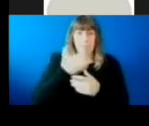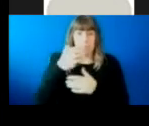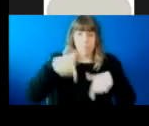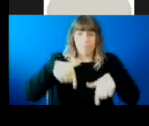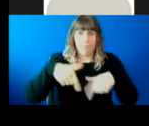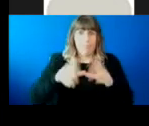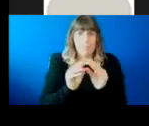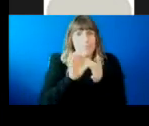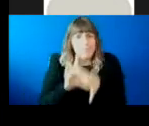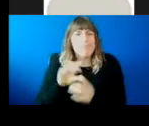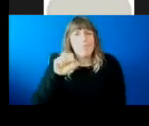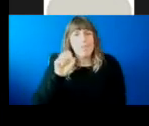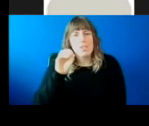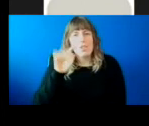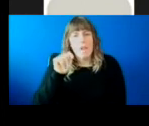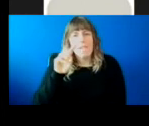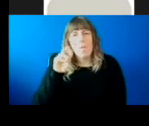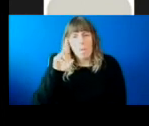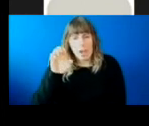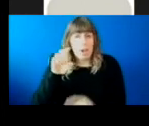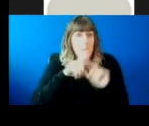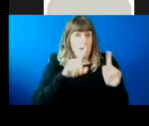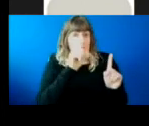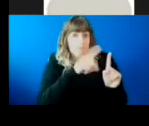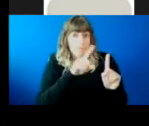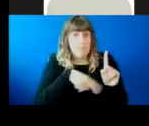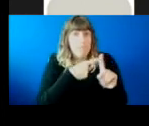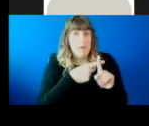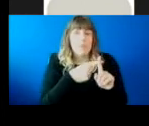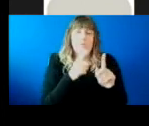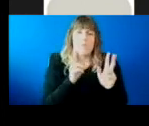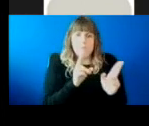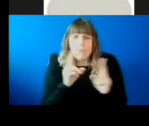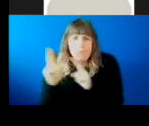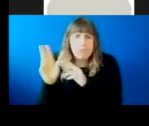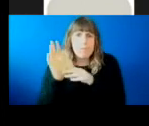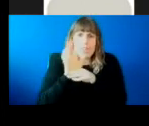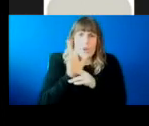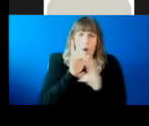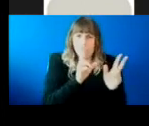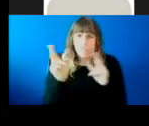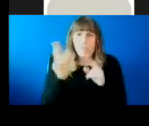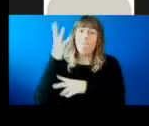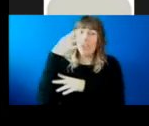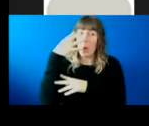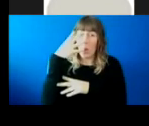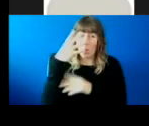software. Okay. But Shannon, anything you want to say about user-friendly video editing app for creating social?